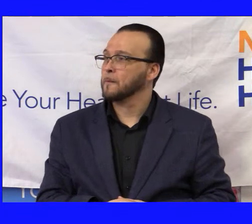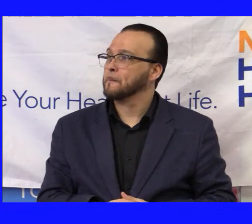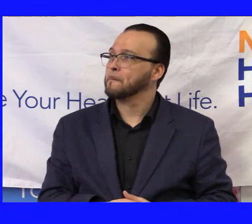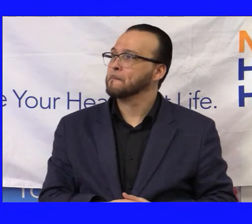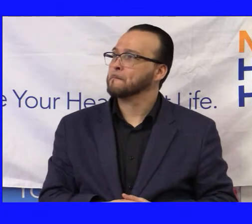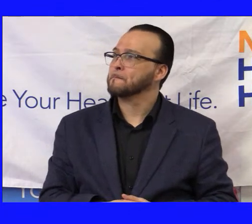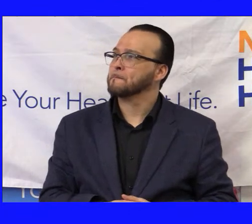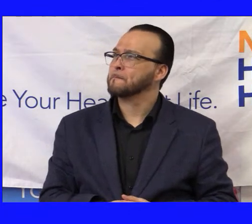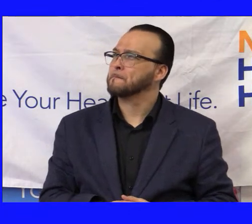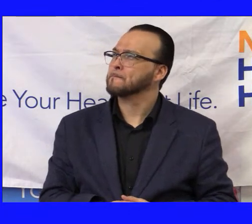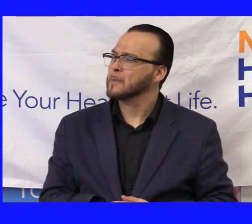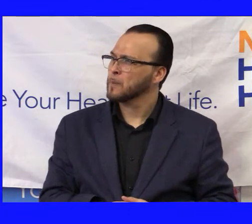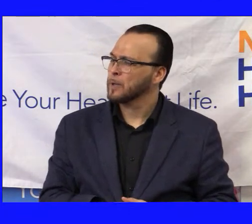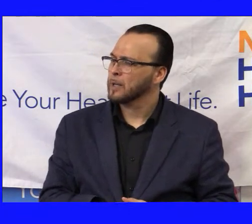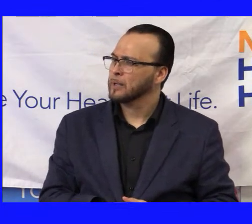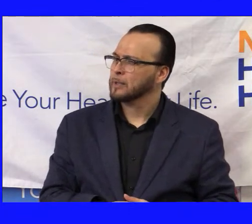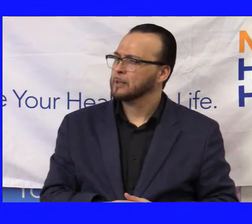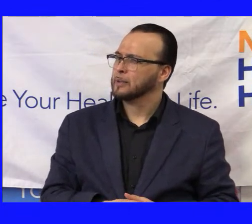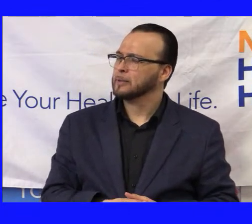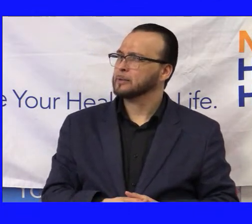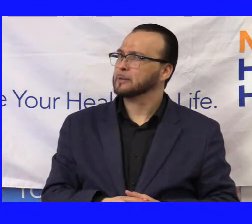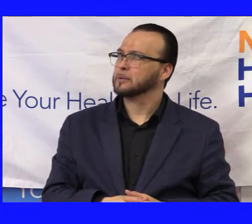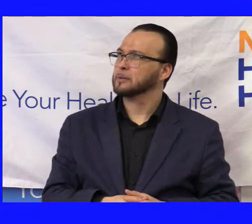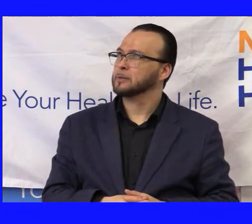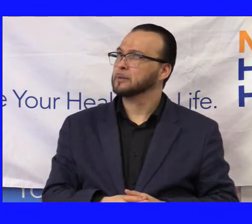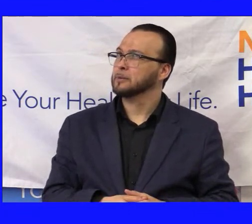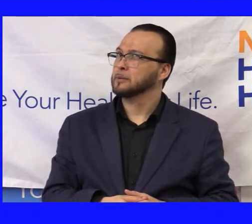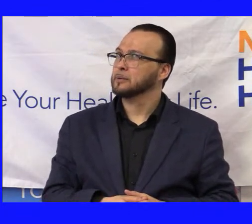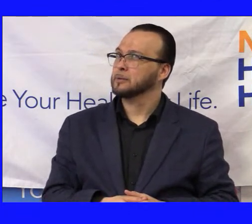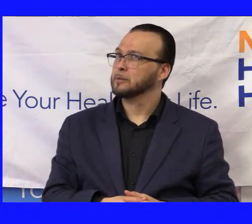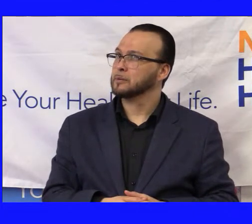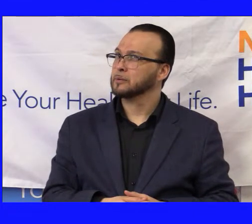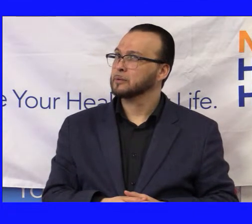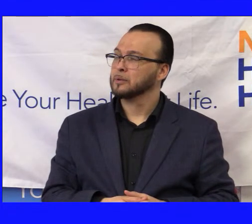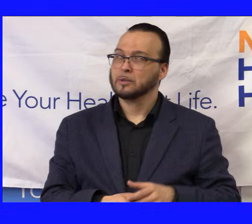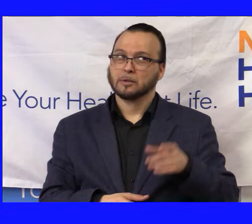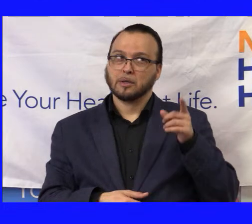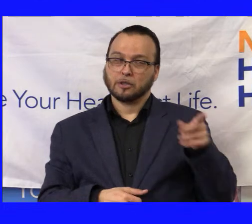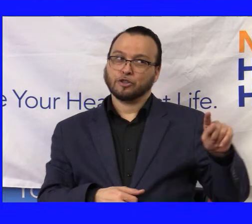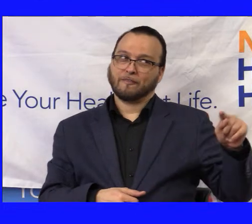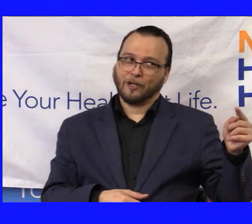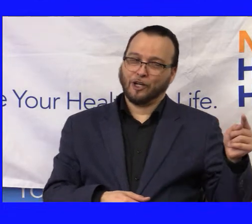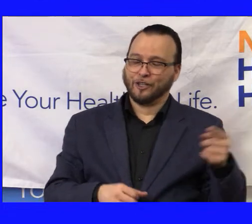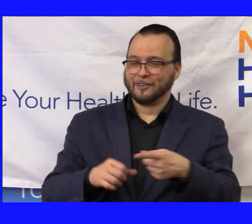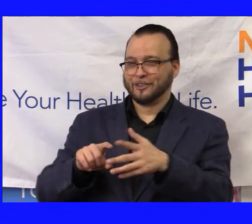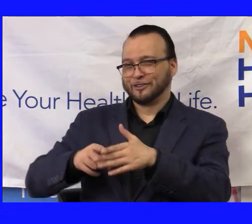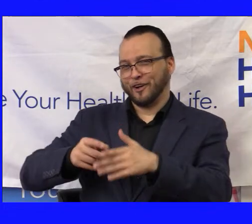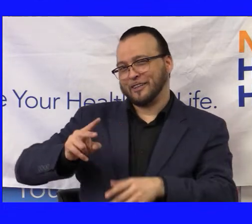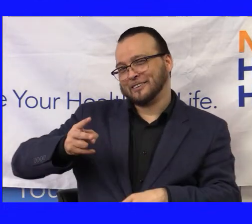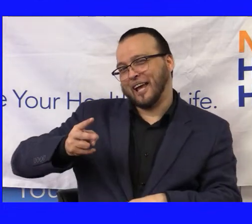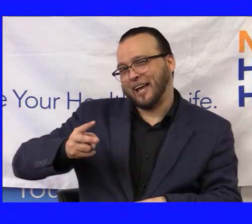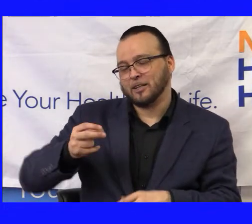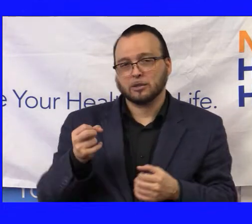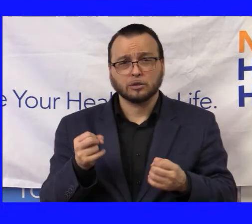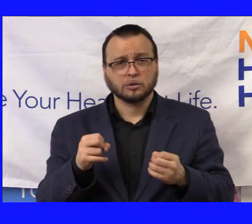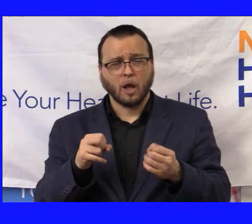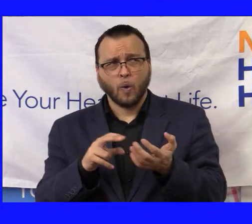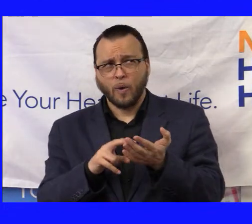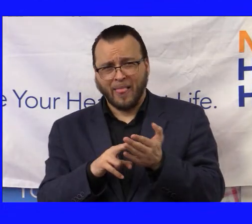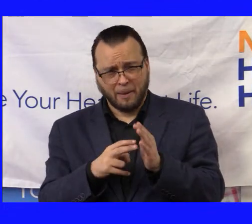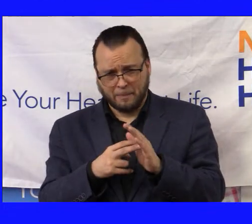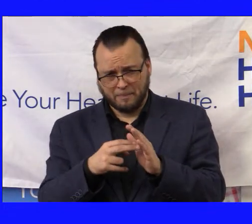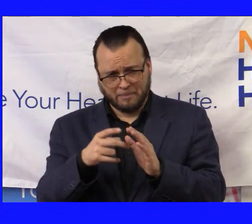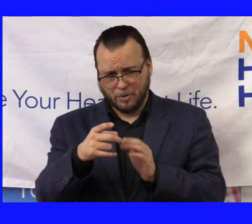don't, I guess because one started later, you don't have people getting tested and then